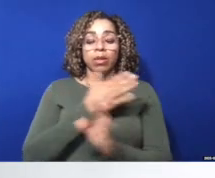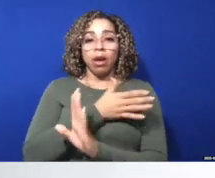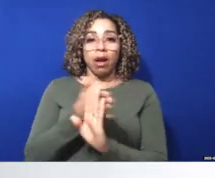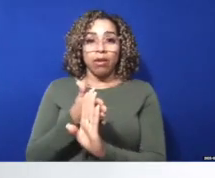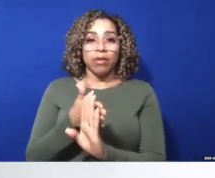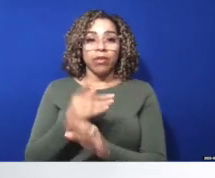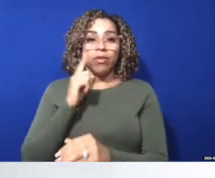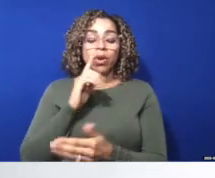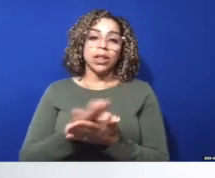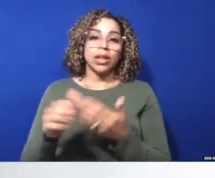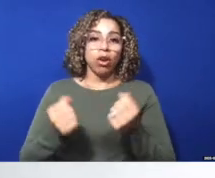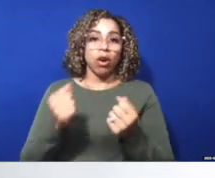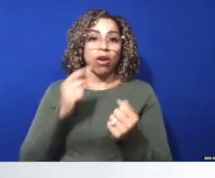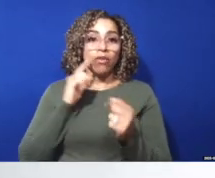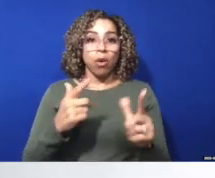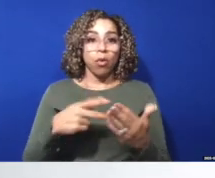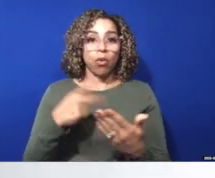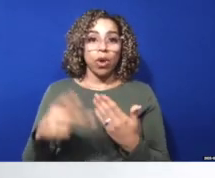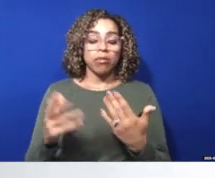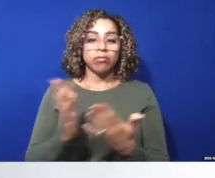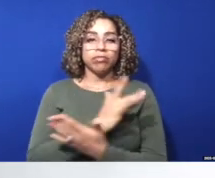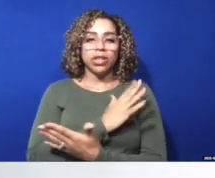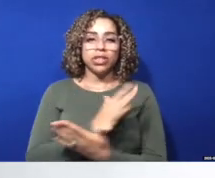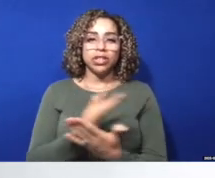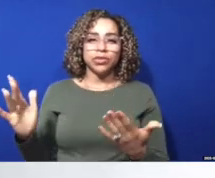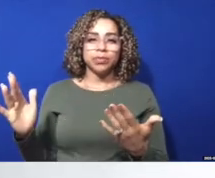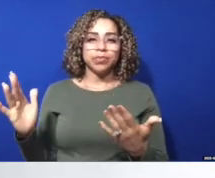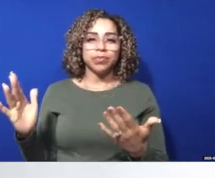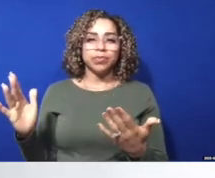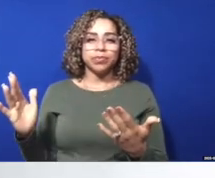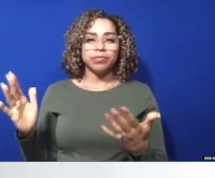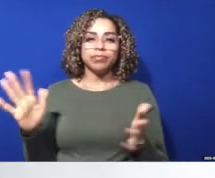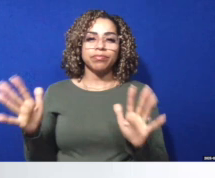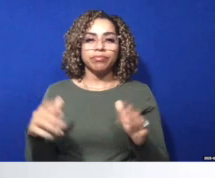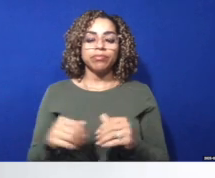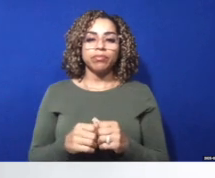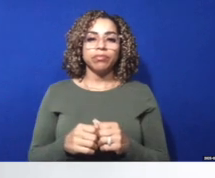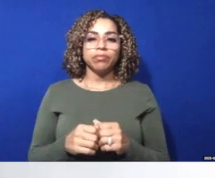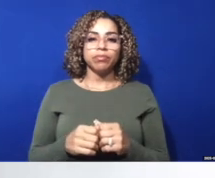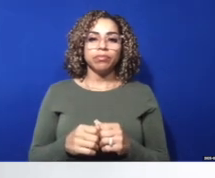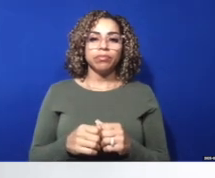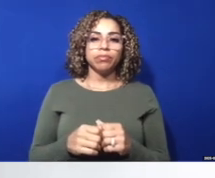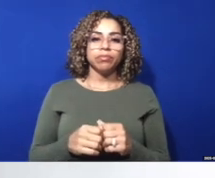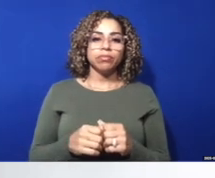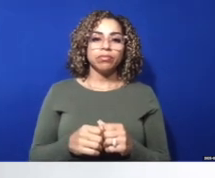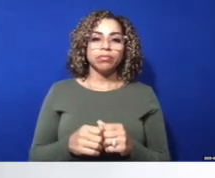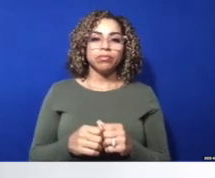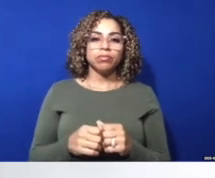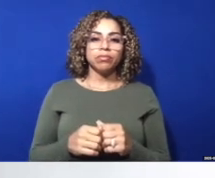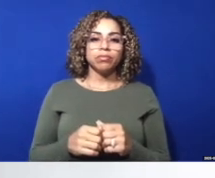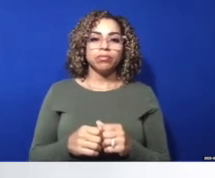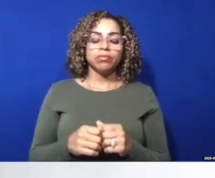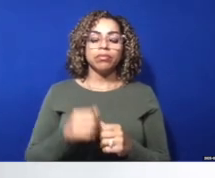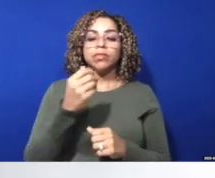All programs range from around, one administrator does, or a couple do 2010